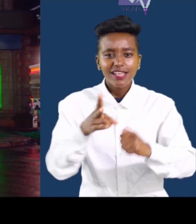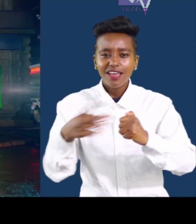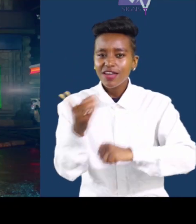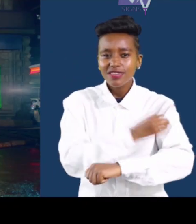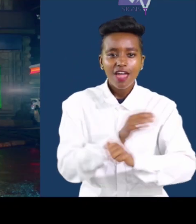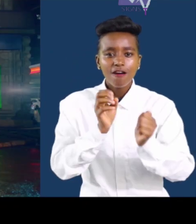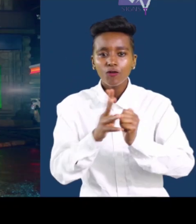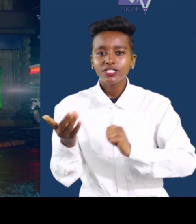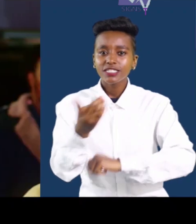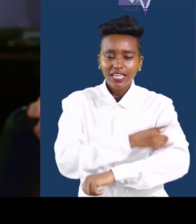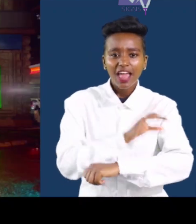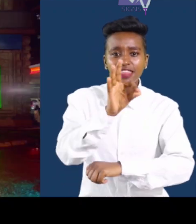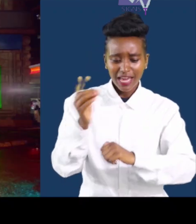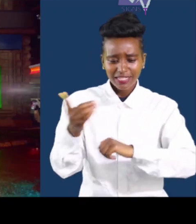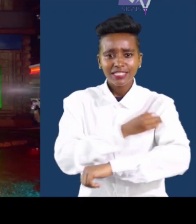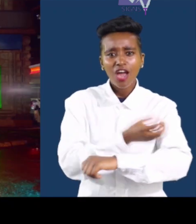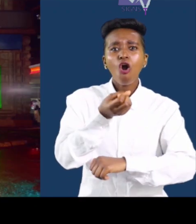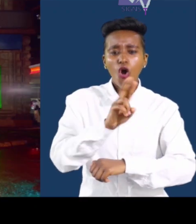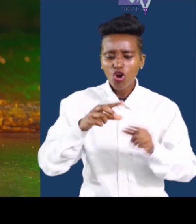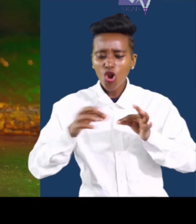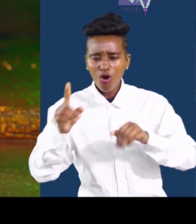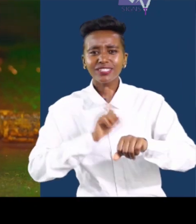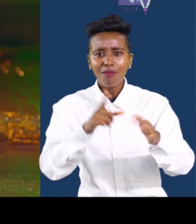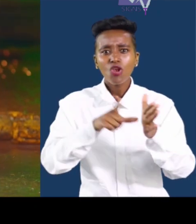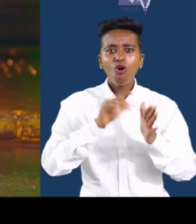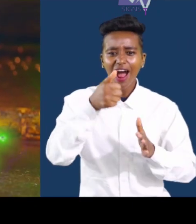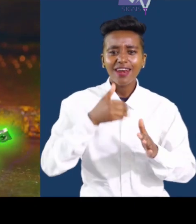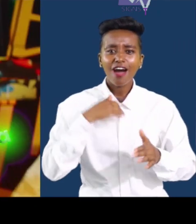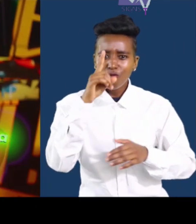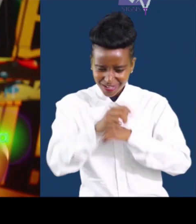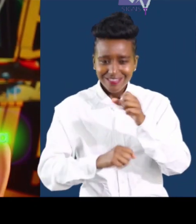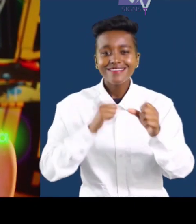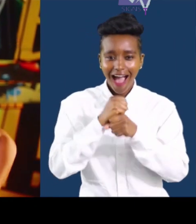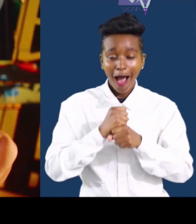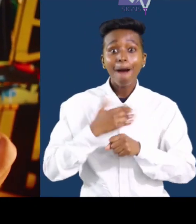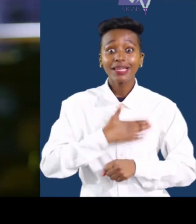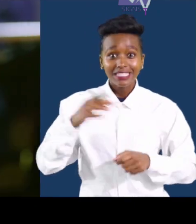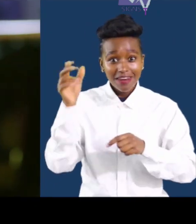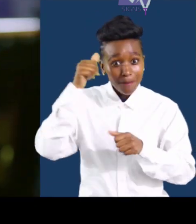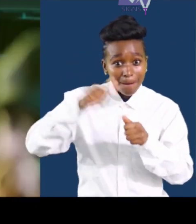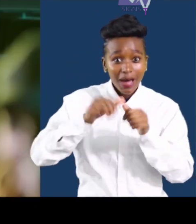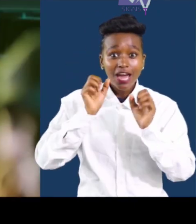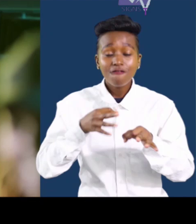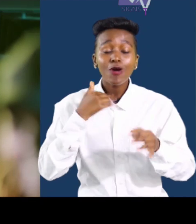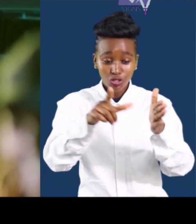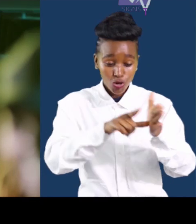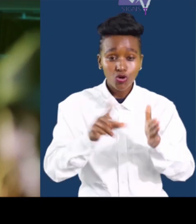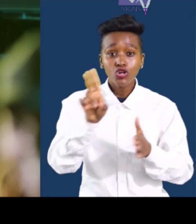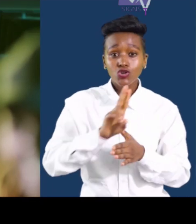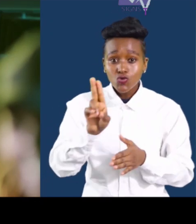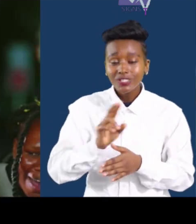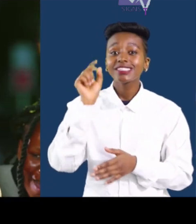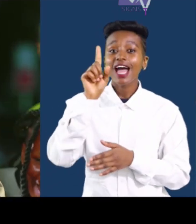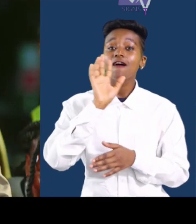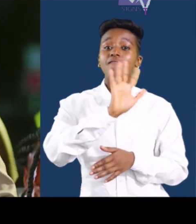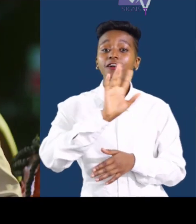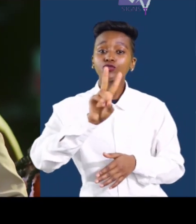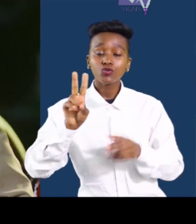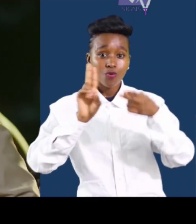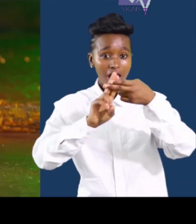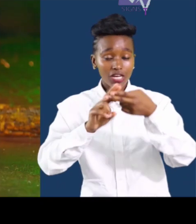7, siku 14, siku 30 au mkopo wa muda mrefu hadi mwaka 1 kwa viwango nafuu. Kupata KCB Mobile